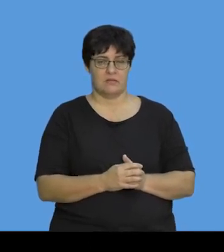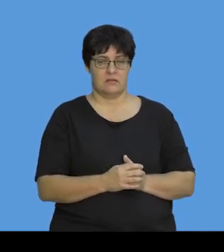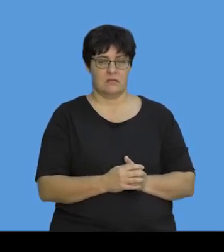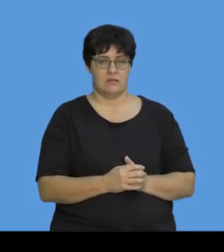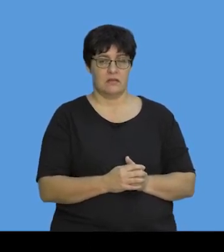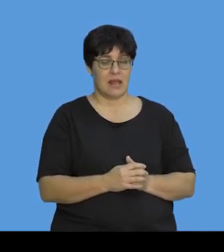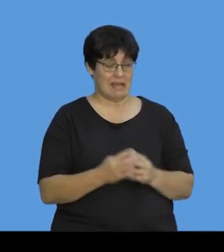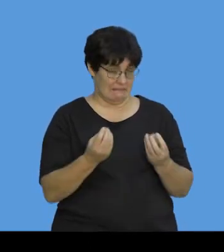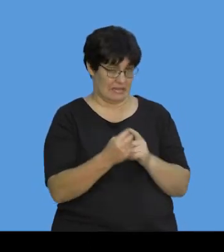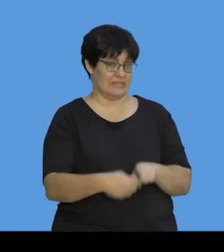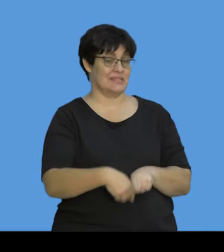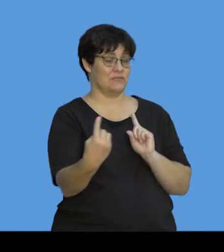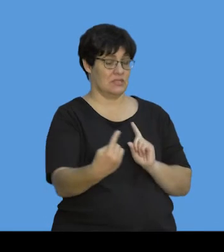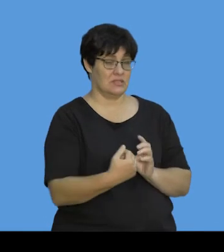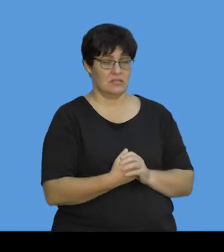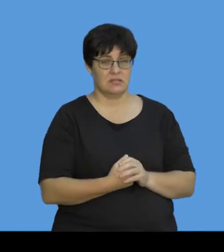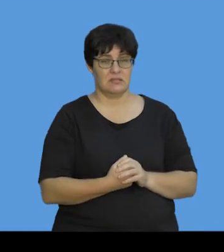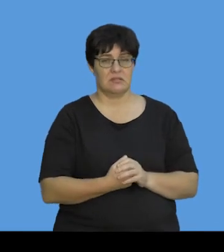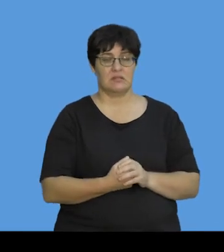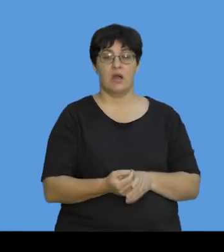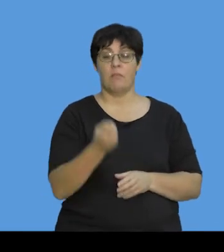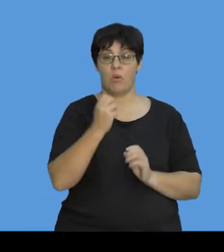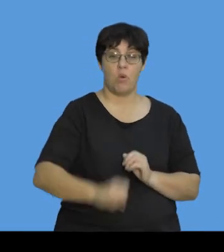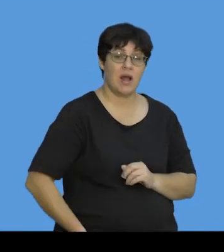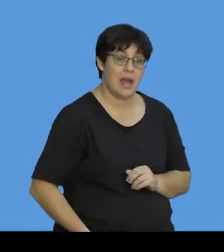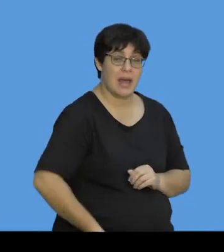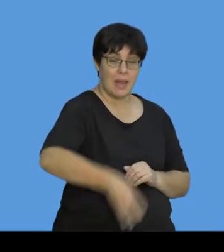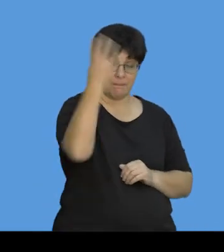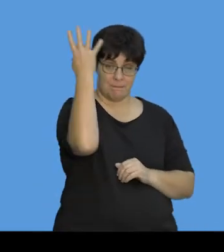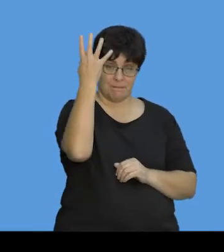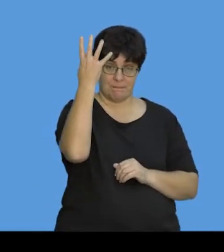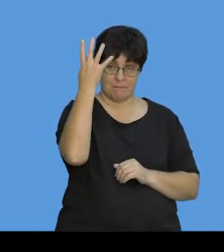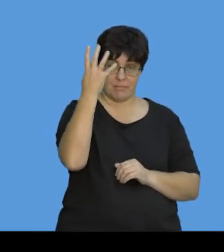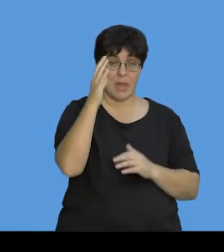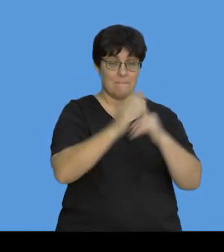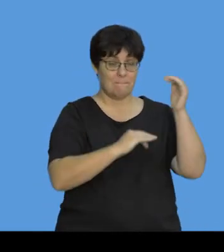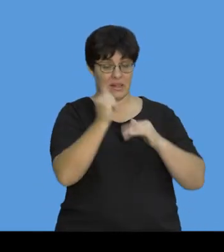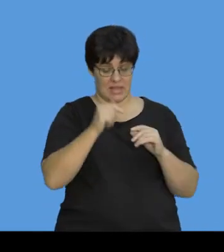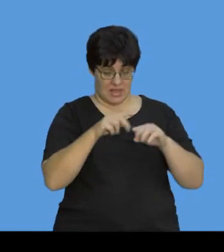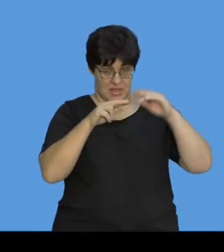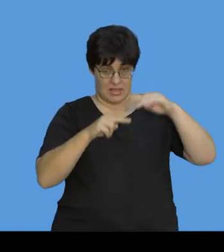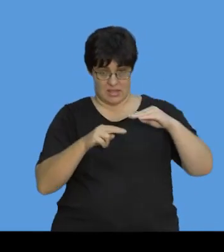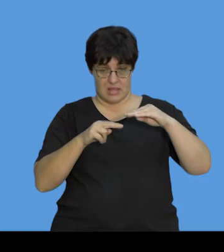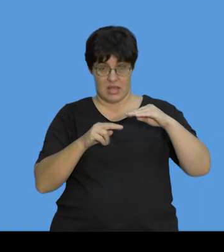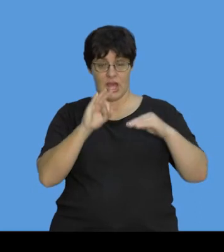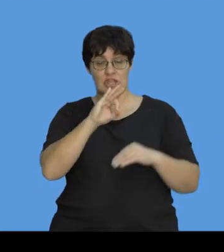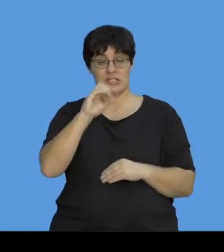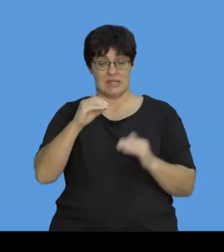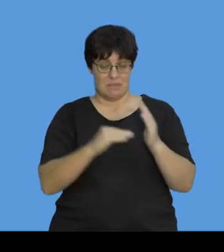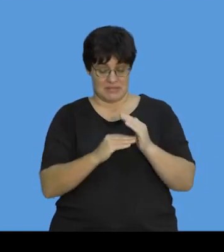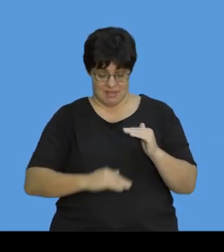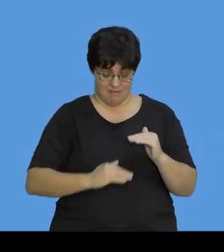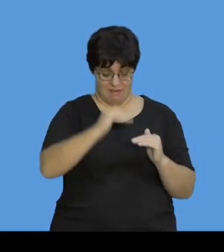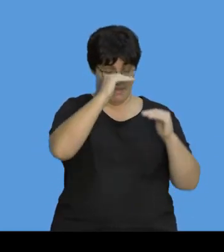Now we have things that are slightly different. Now they say a ball is thrown upward from the top of a building, of a 30-meter high